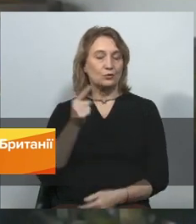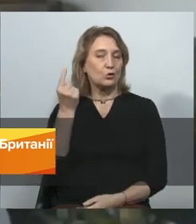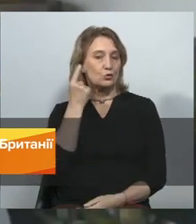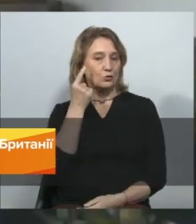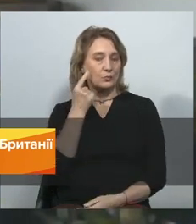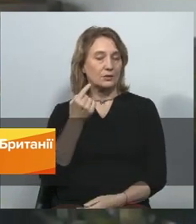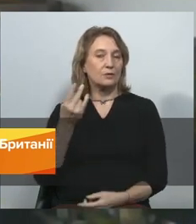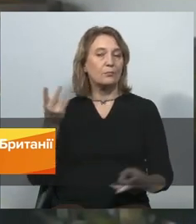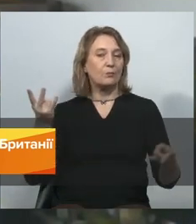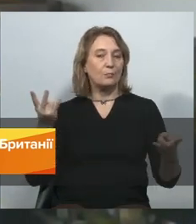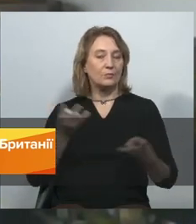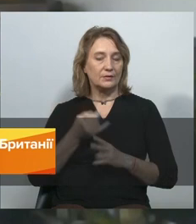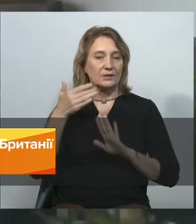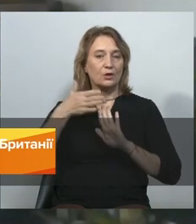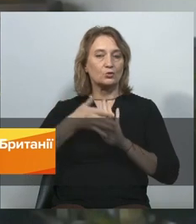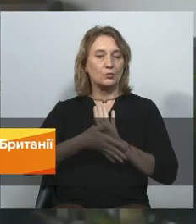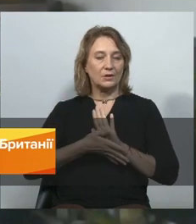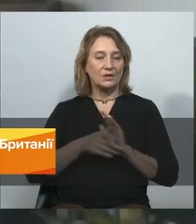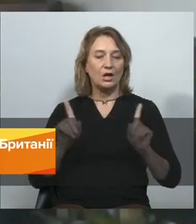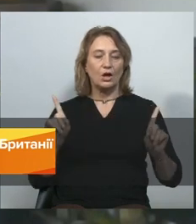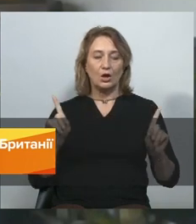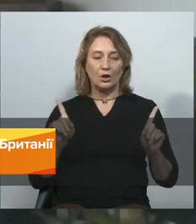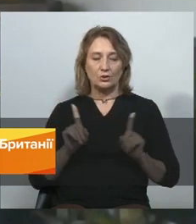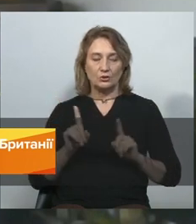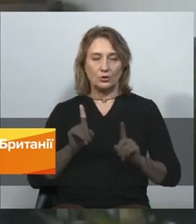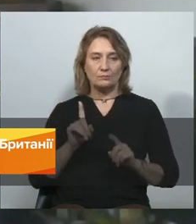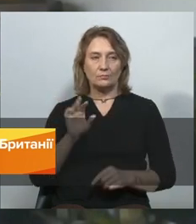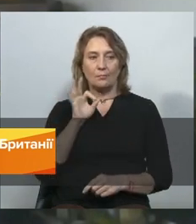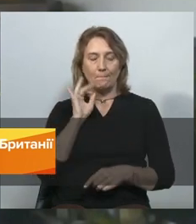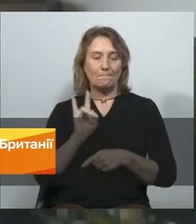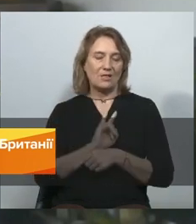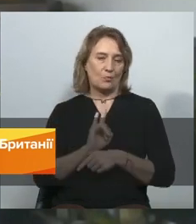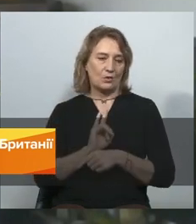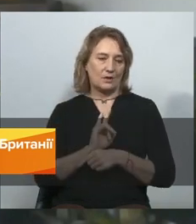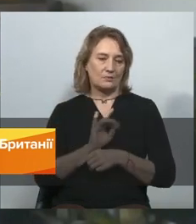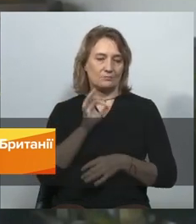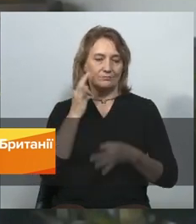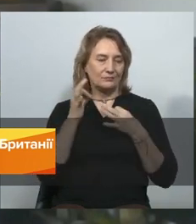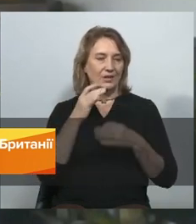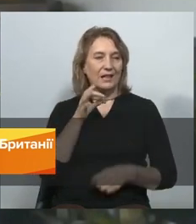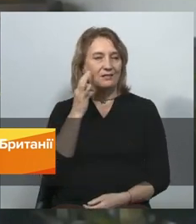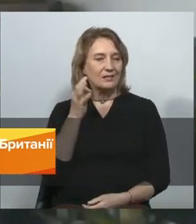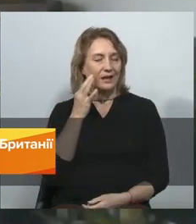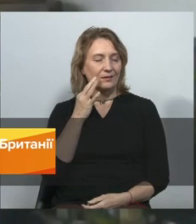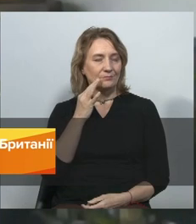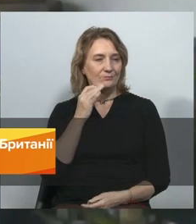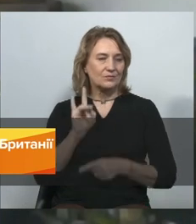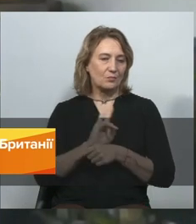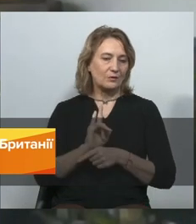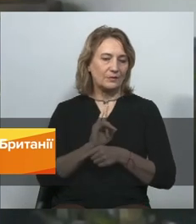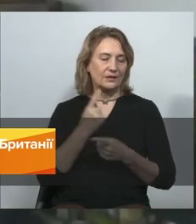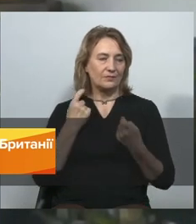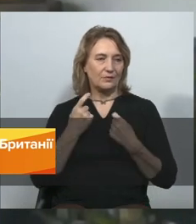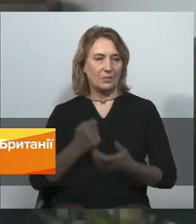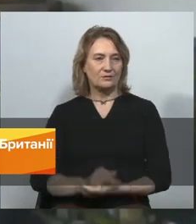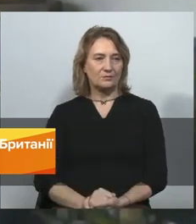us, and to also be aware of our own personal vulnerabilities when it comes to our motivated reasoning and our own